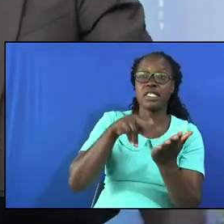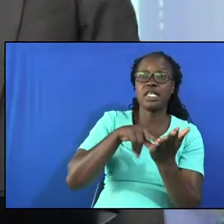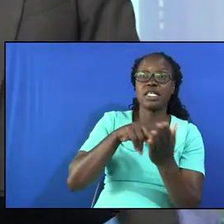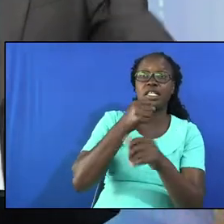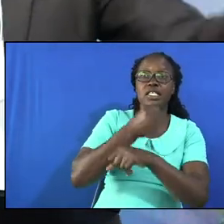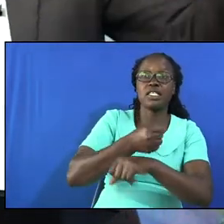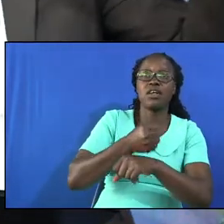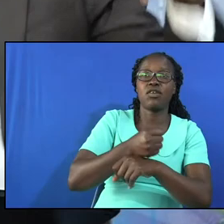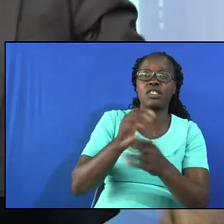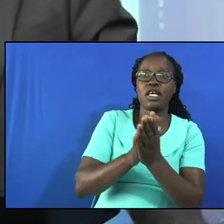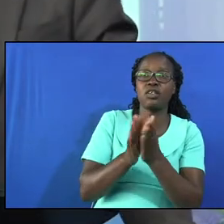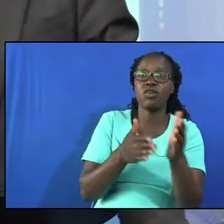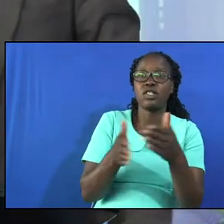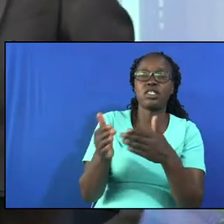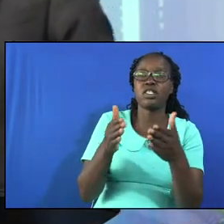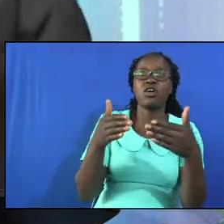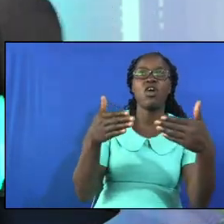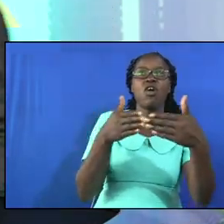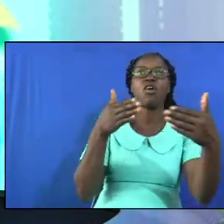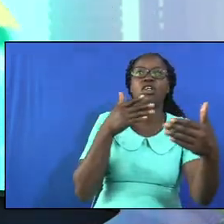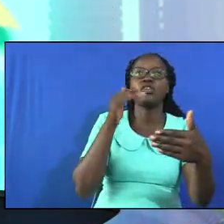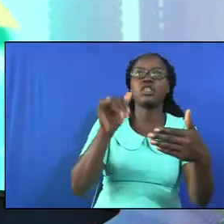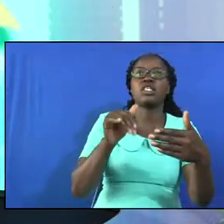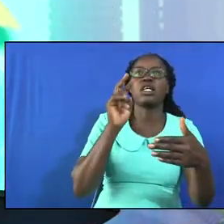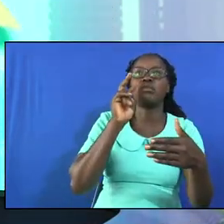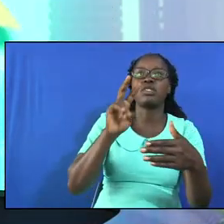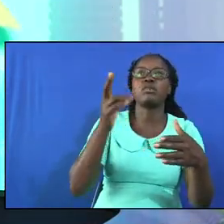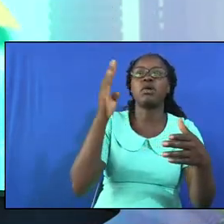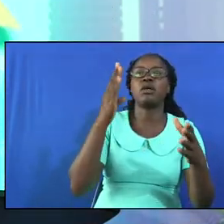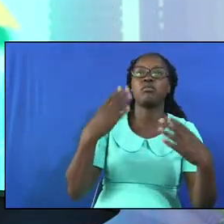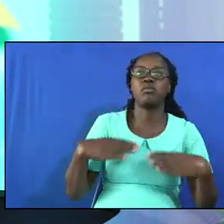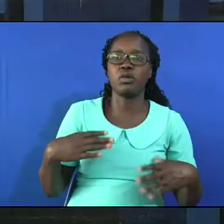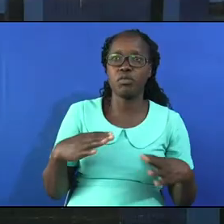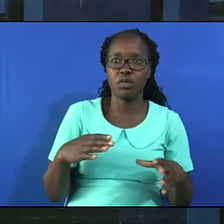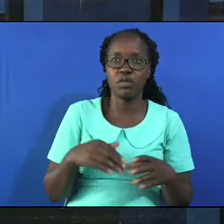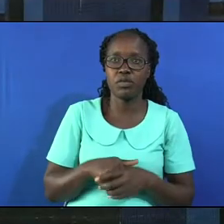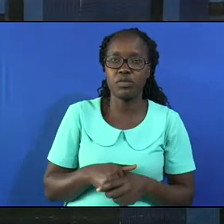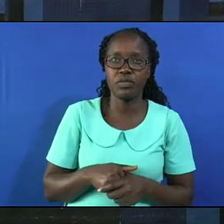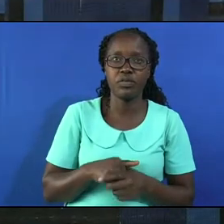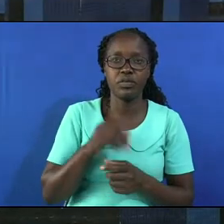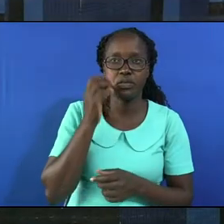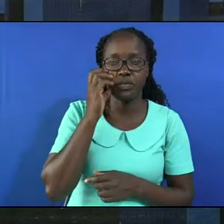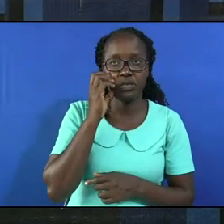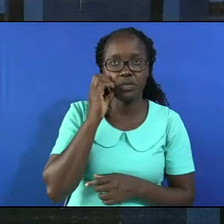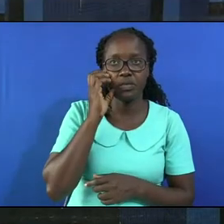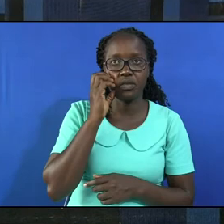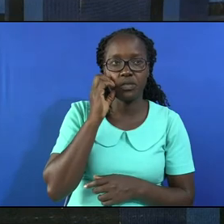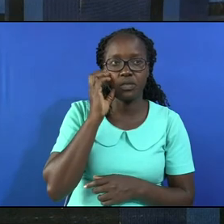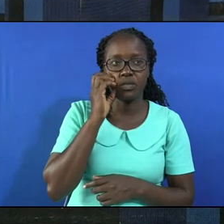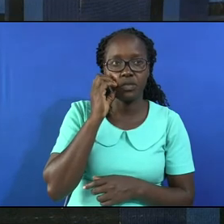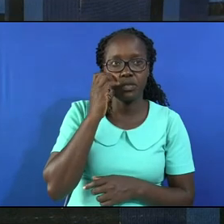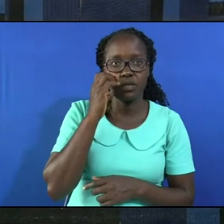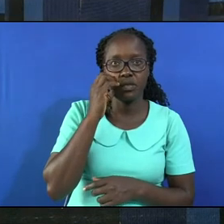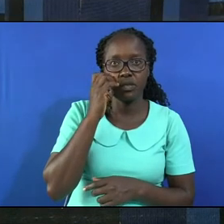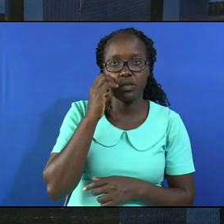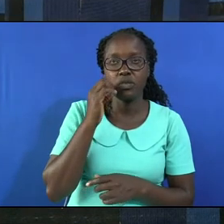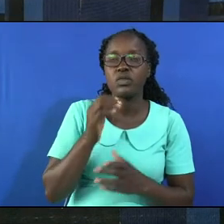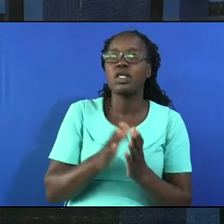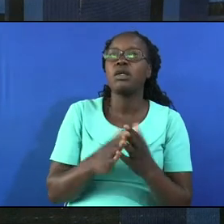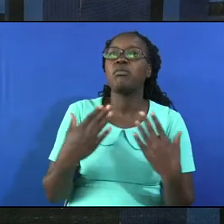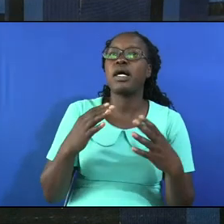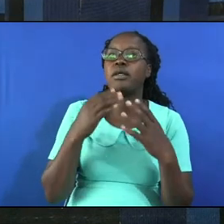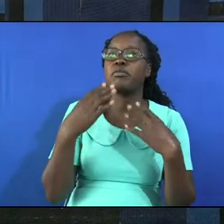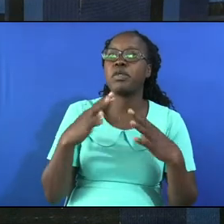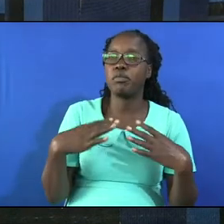synagogues and on the streets so that they can be seen by who? I can't hear you. So that they can be seen by